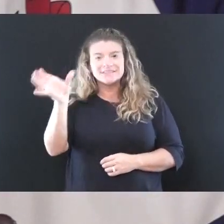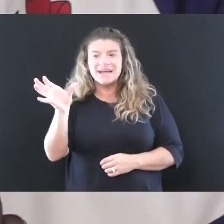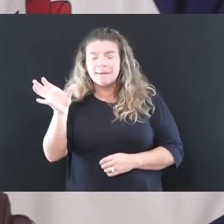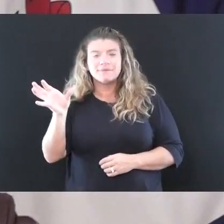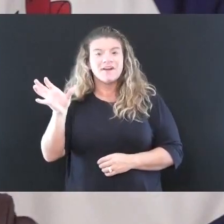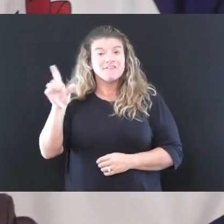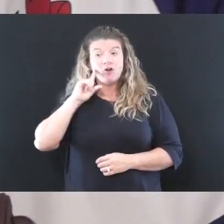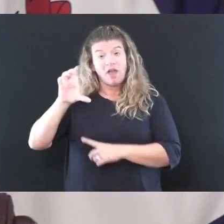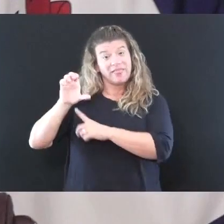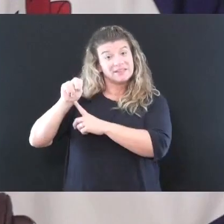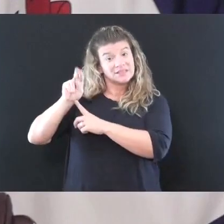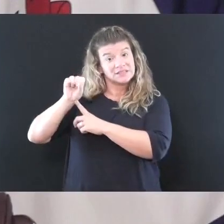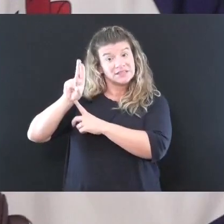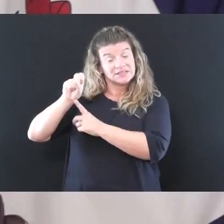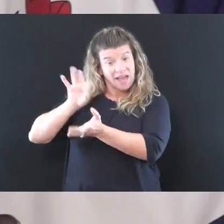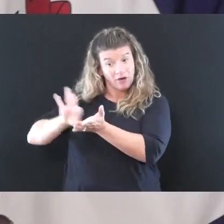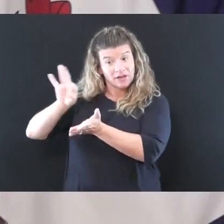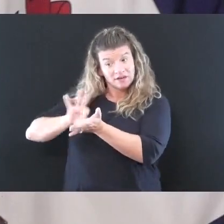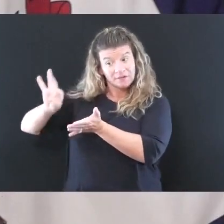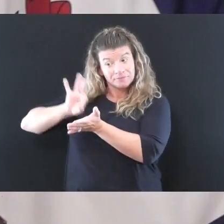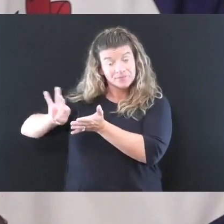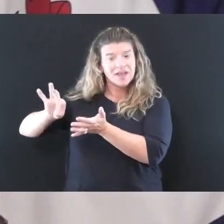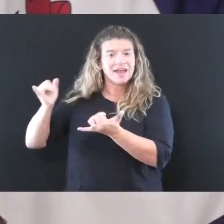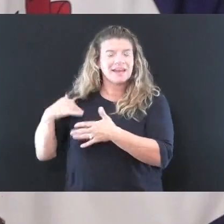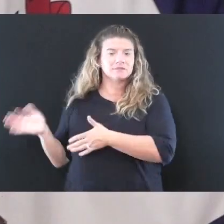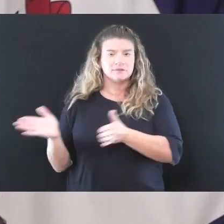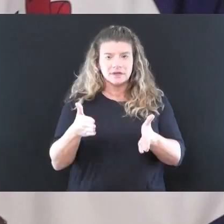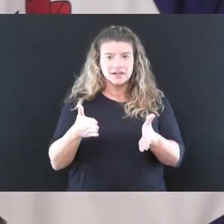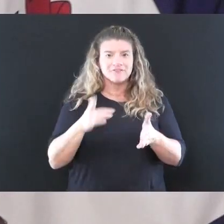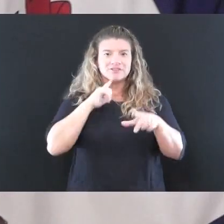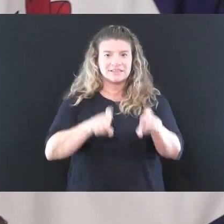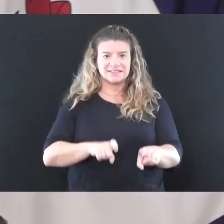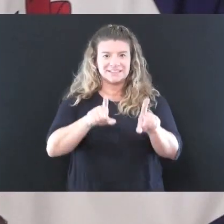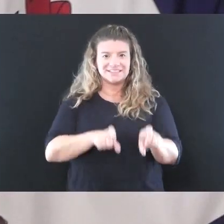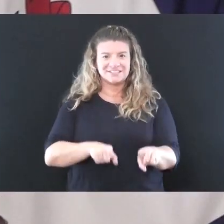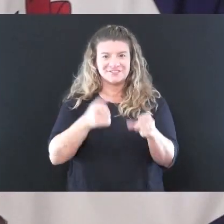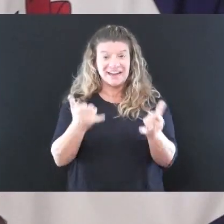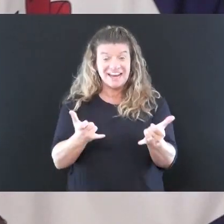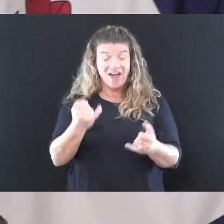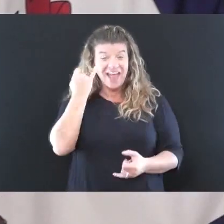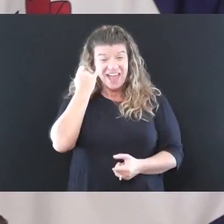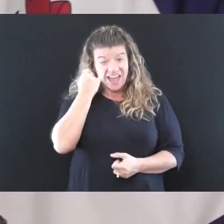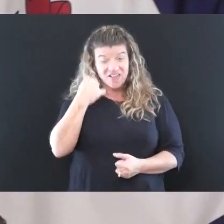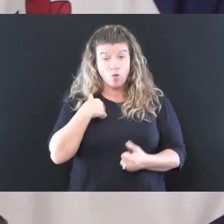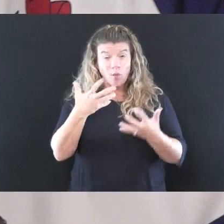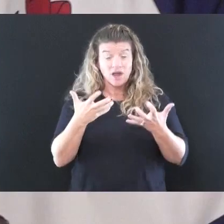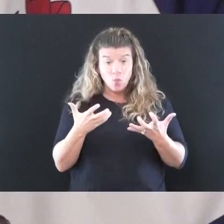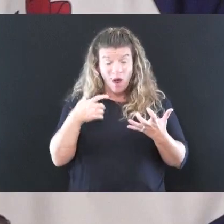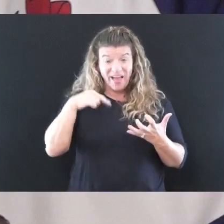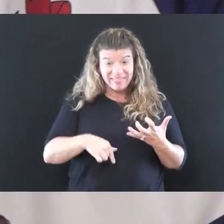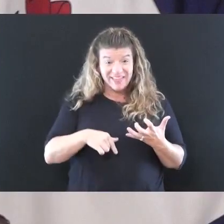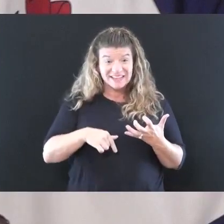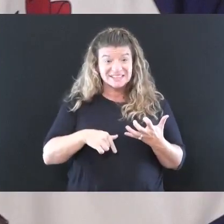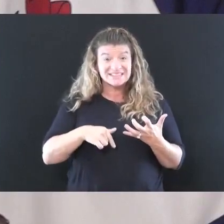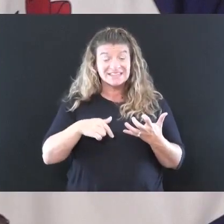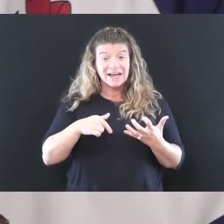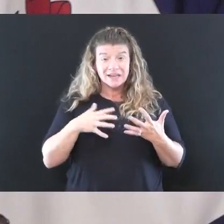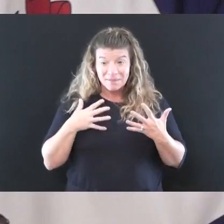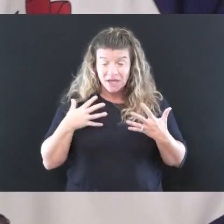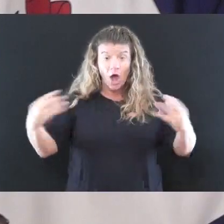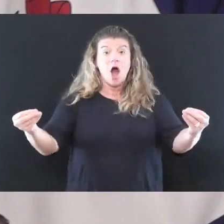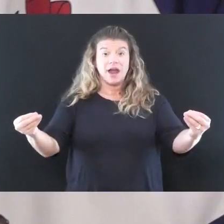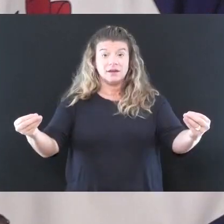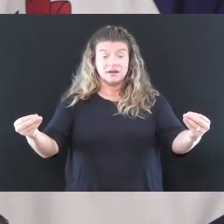in the census. Right now, if we want this thing, you know, to get out of our lives,